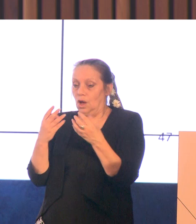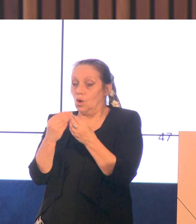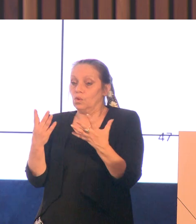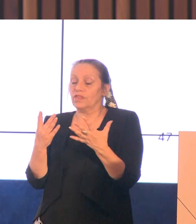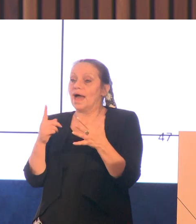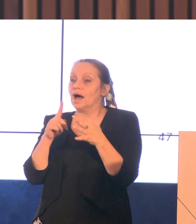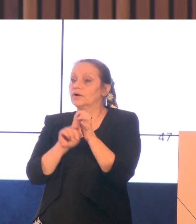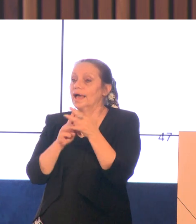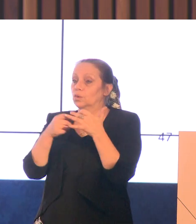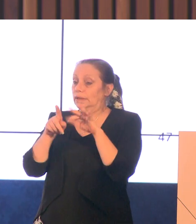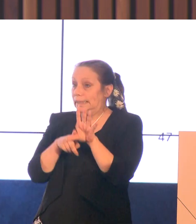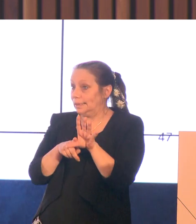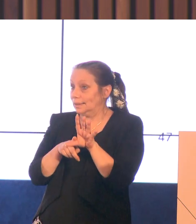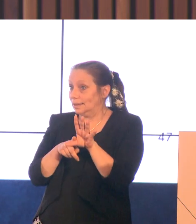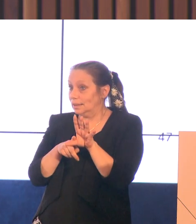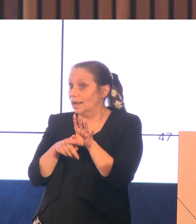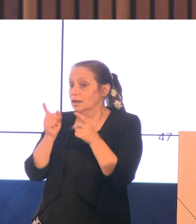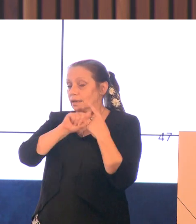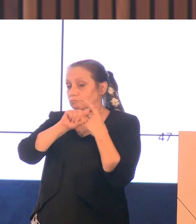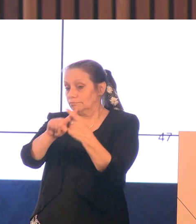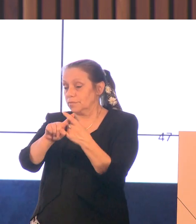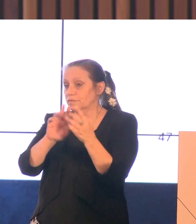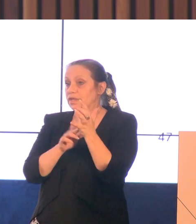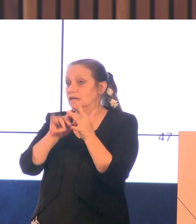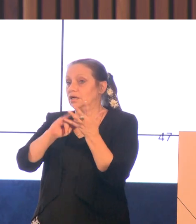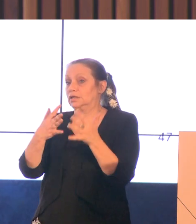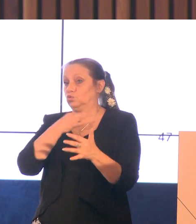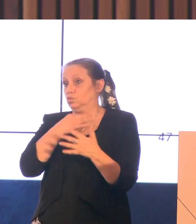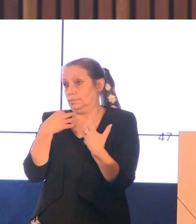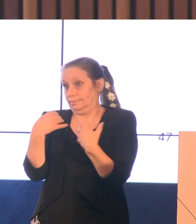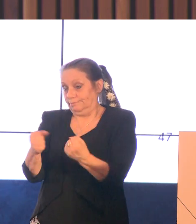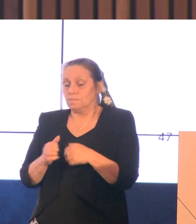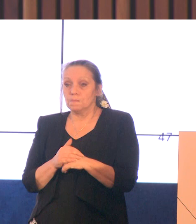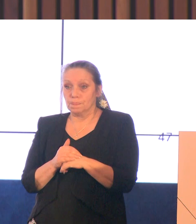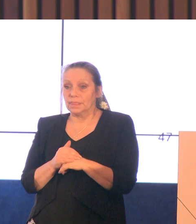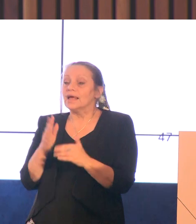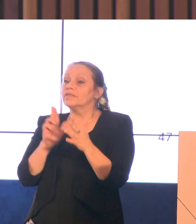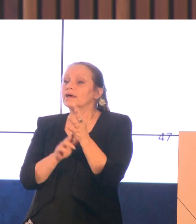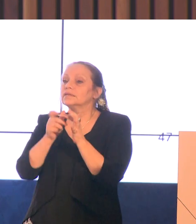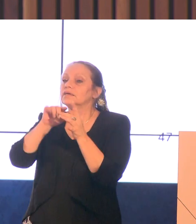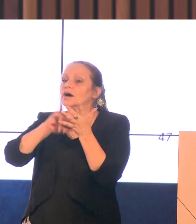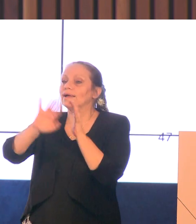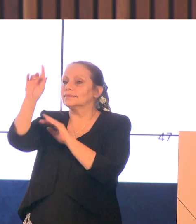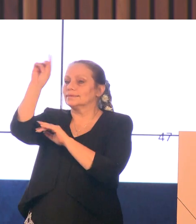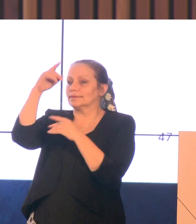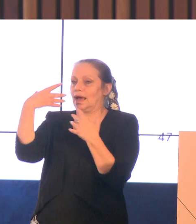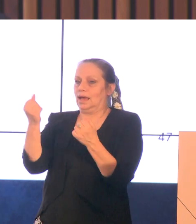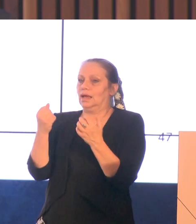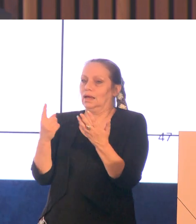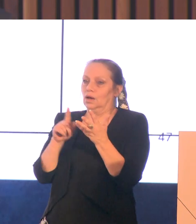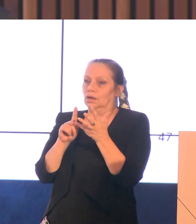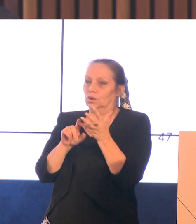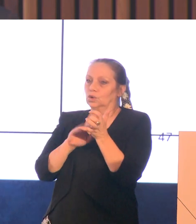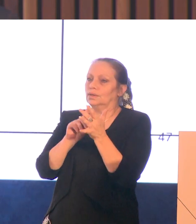and sustainability of the NDIS will be threatened. The NDIS today is, as I said,